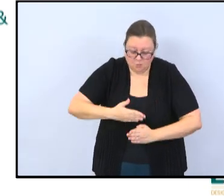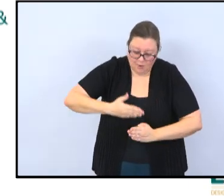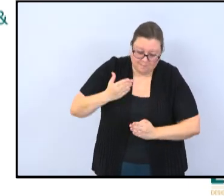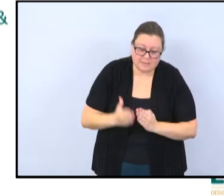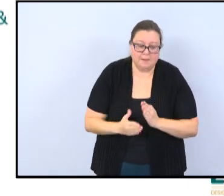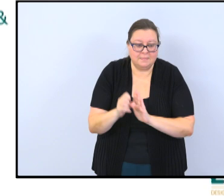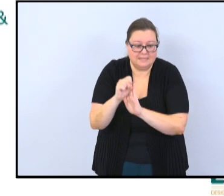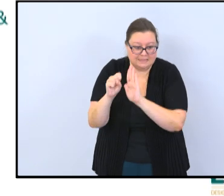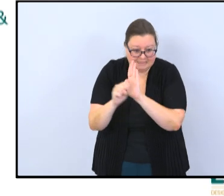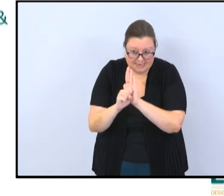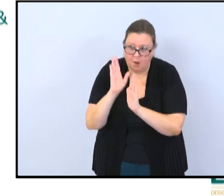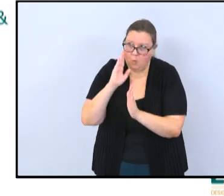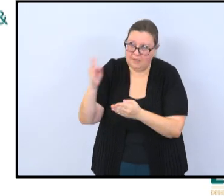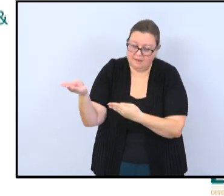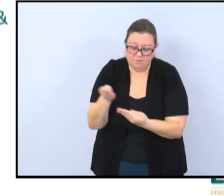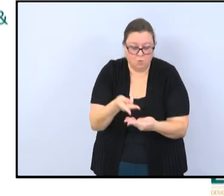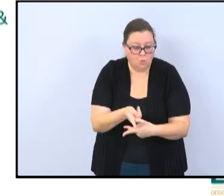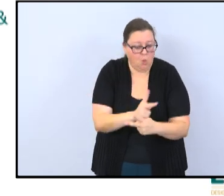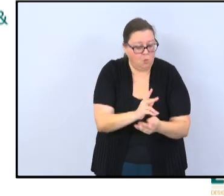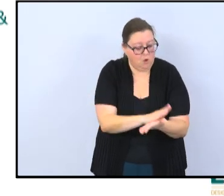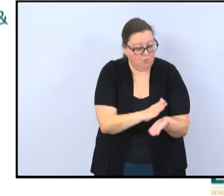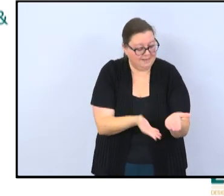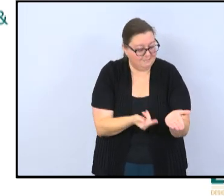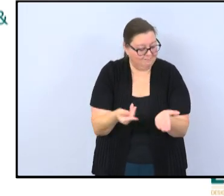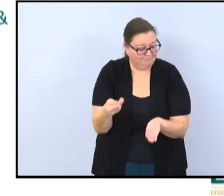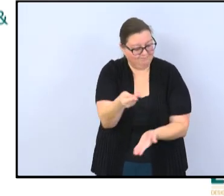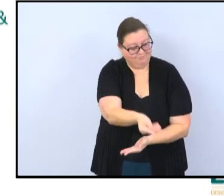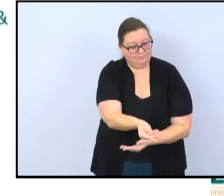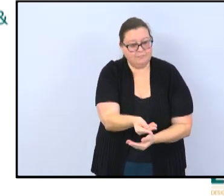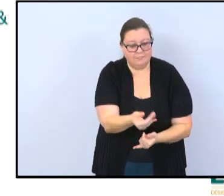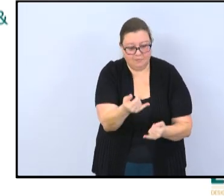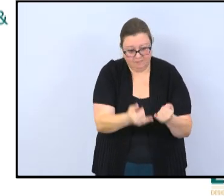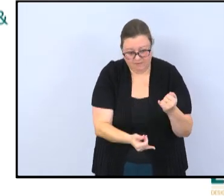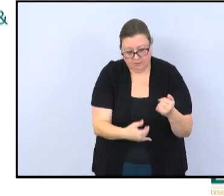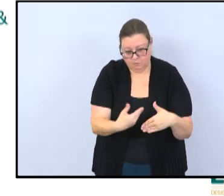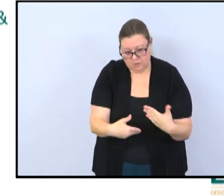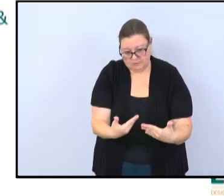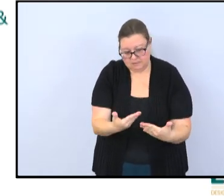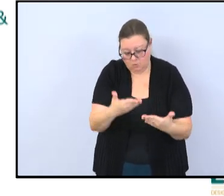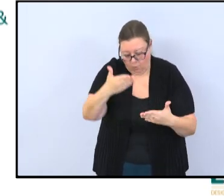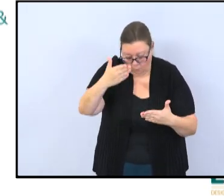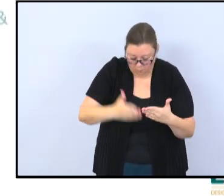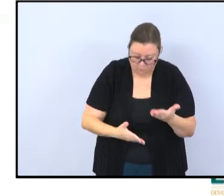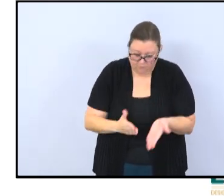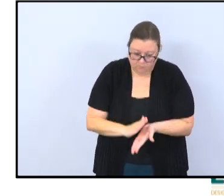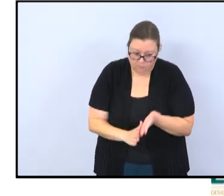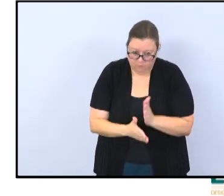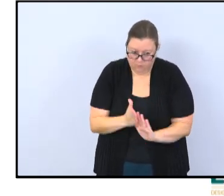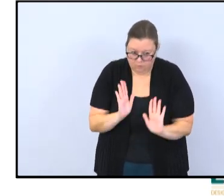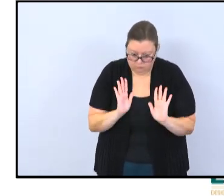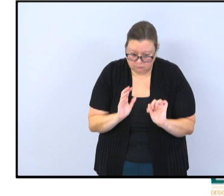state commits you with the loan documents. The final process is over.